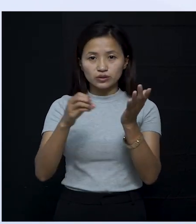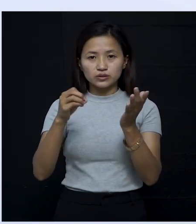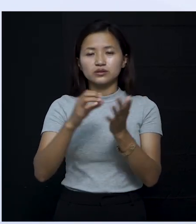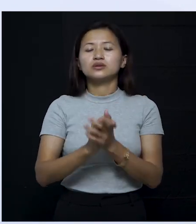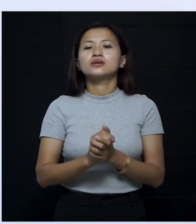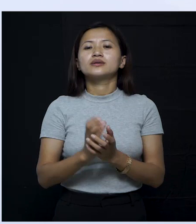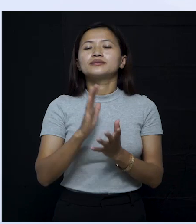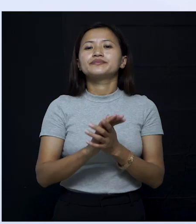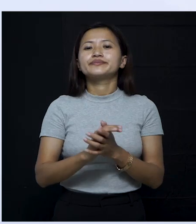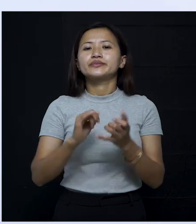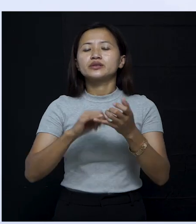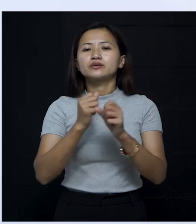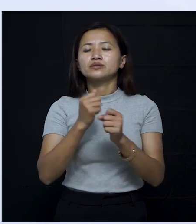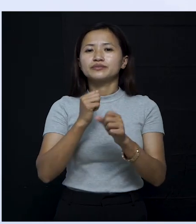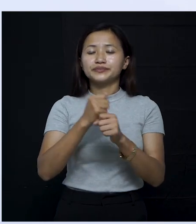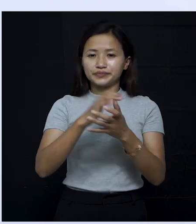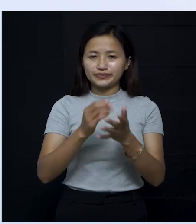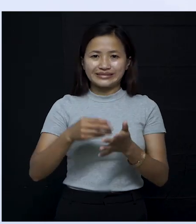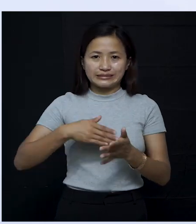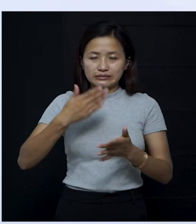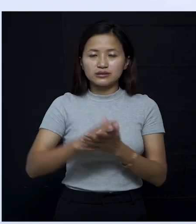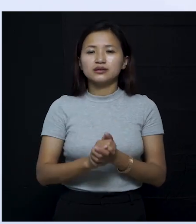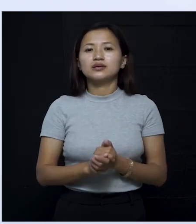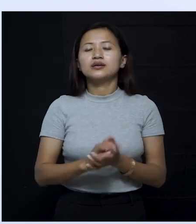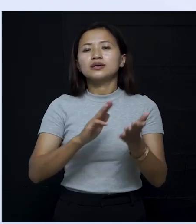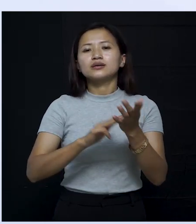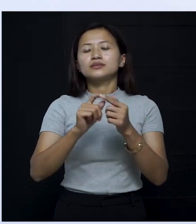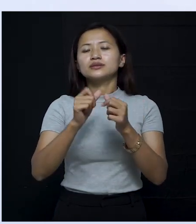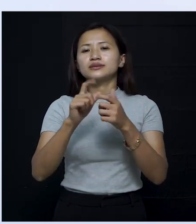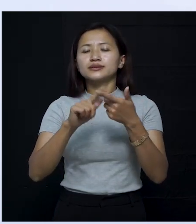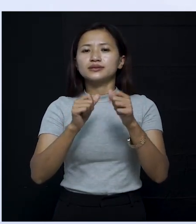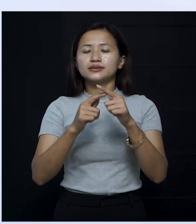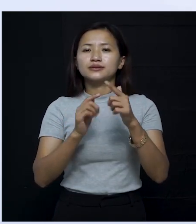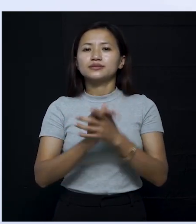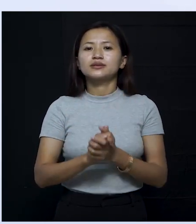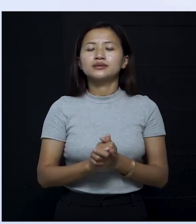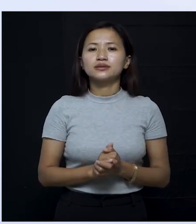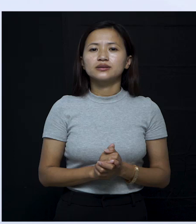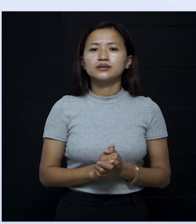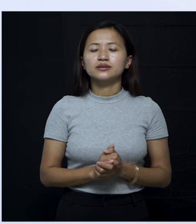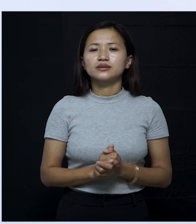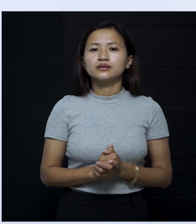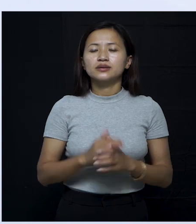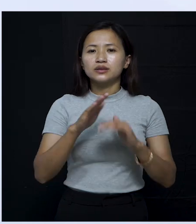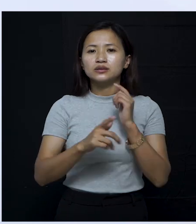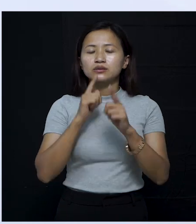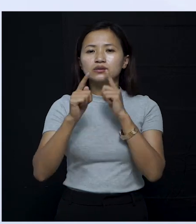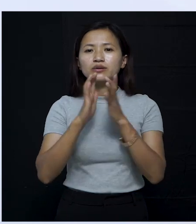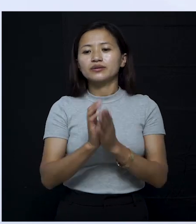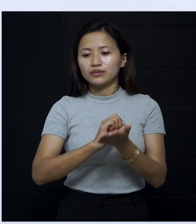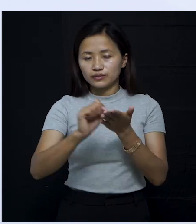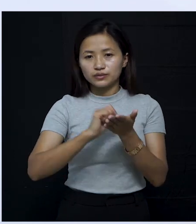am I right? Then we can write about this millet, okay? Then you can talk